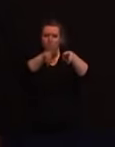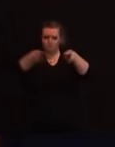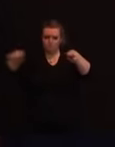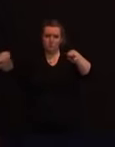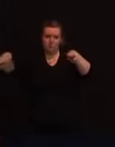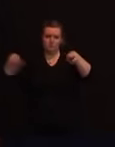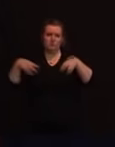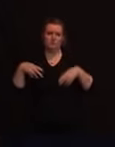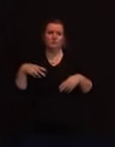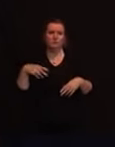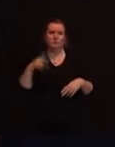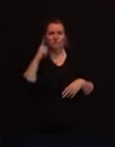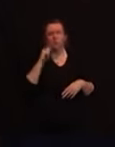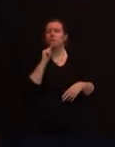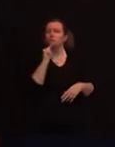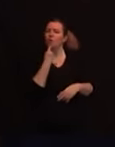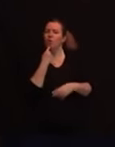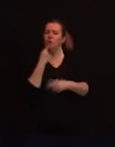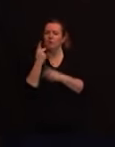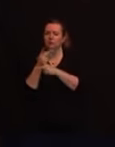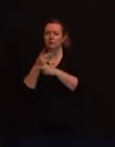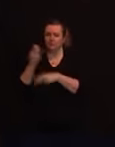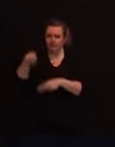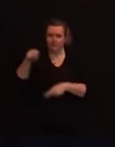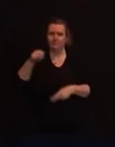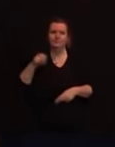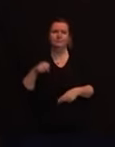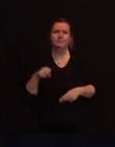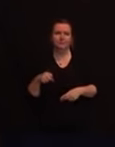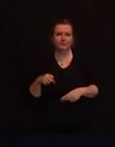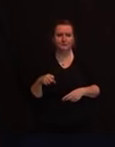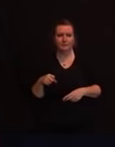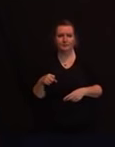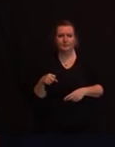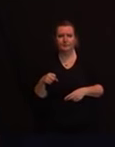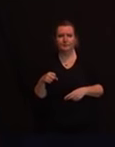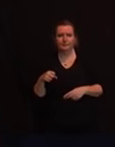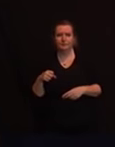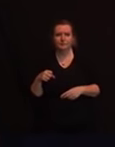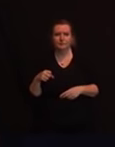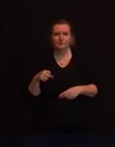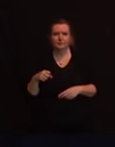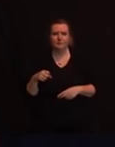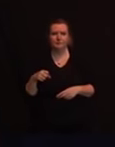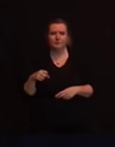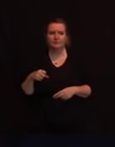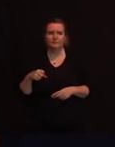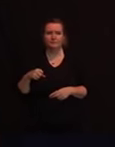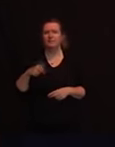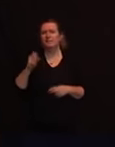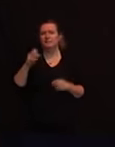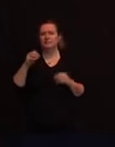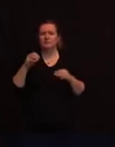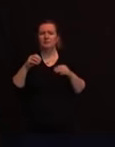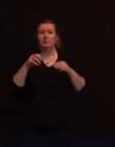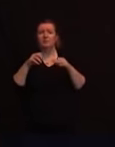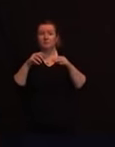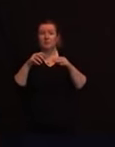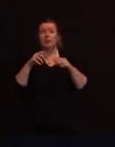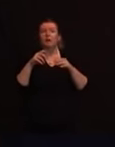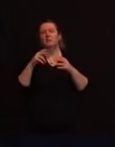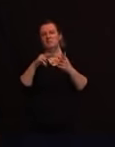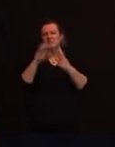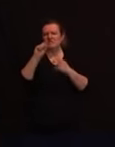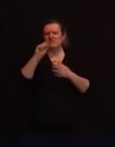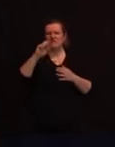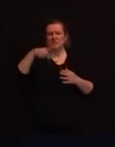expanded into their step-down units. And really what that means is that they have the physical space to be able to put the equipment necessary